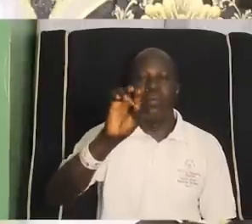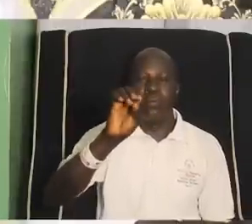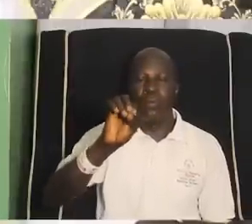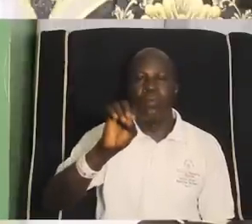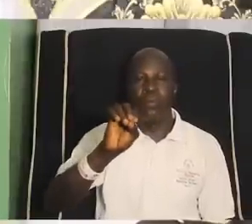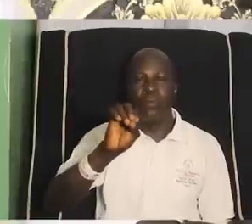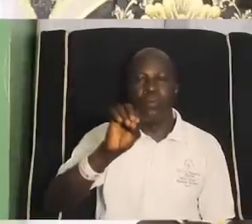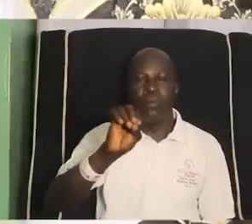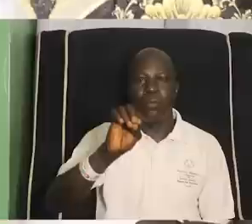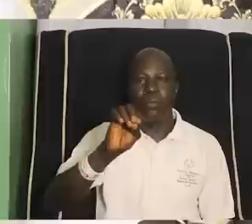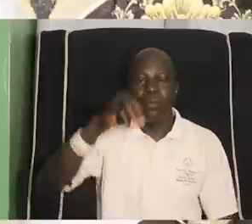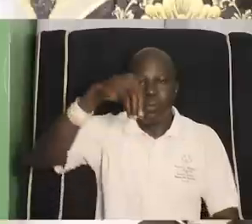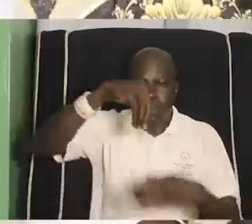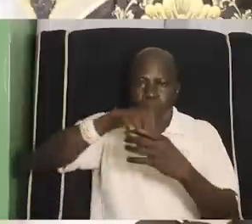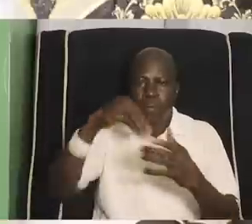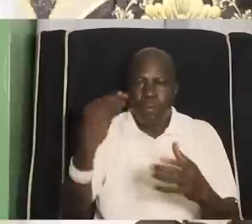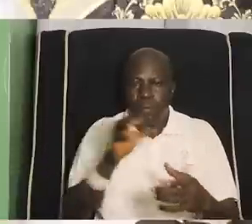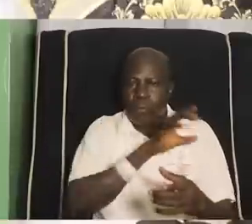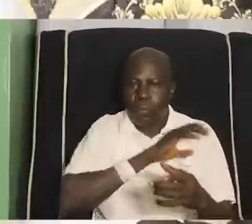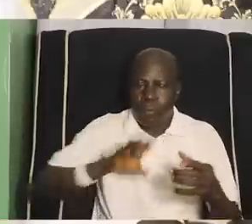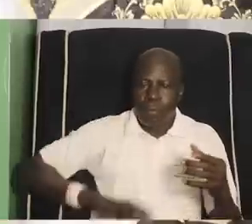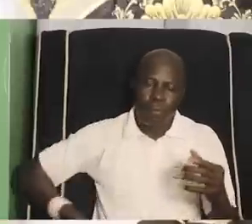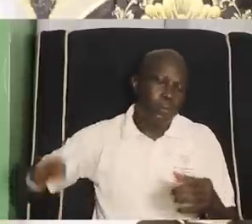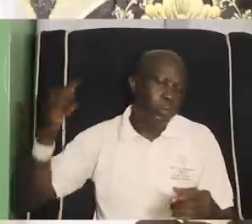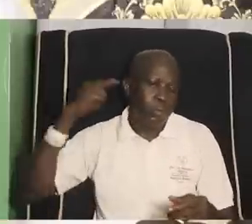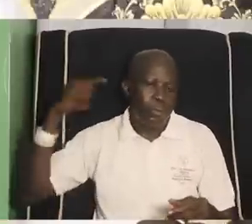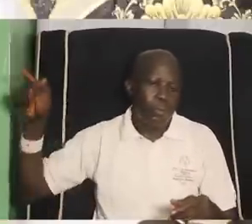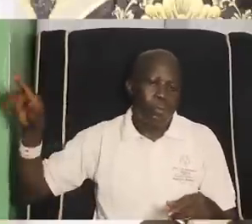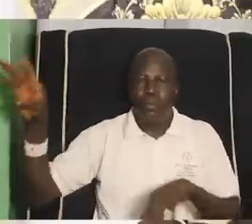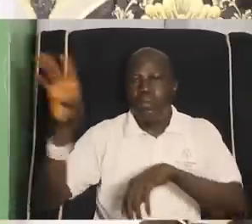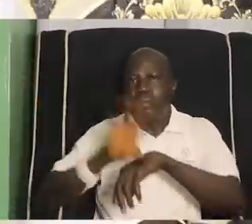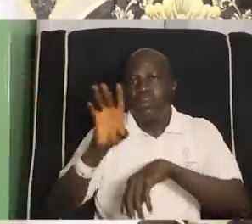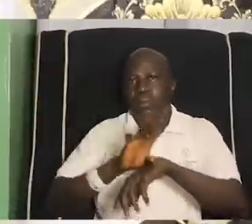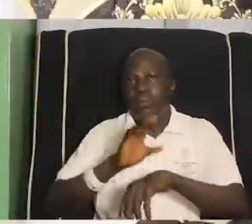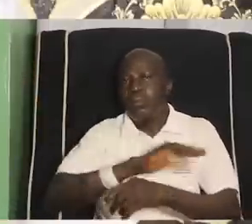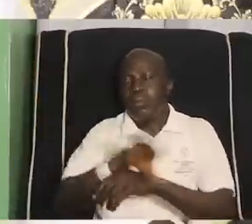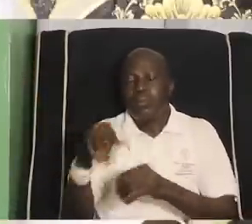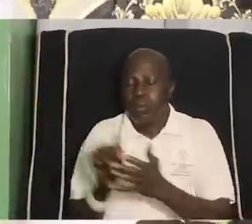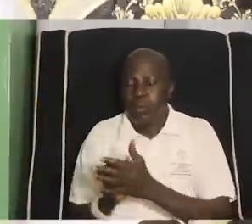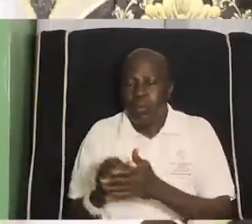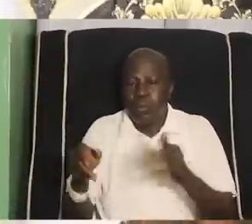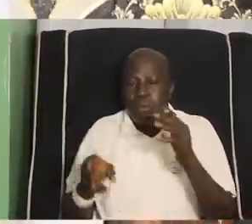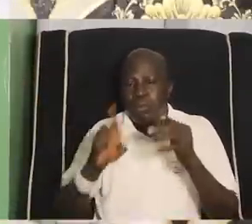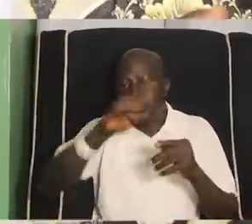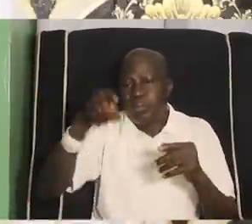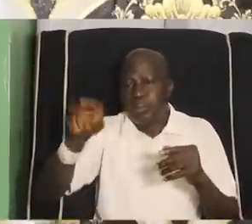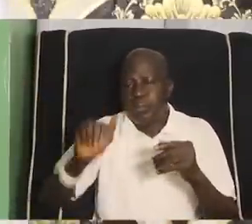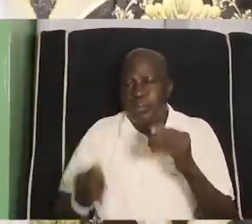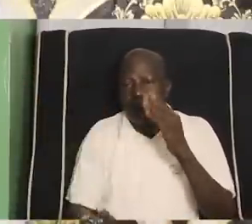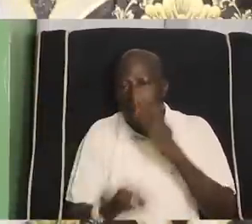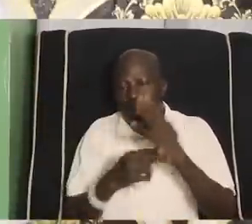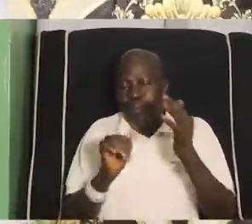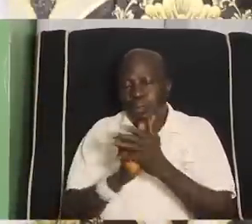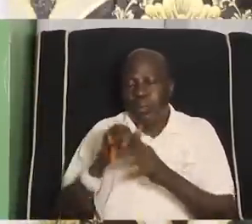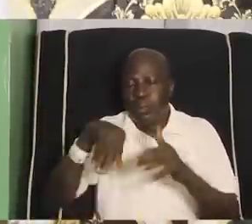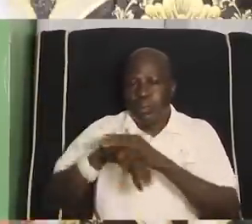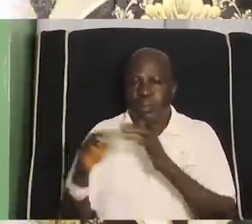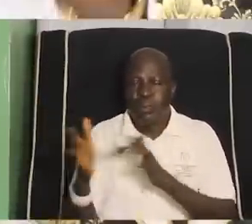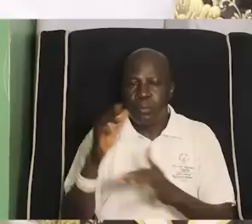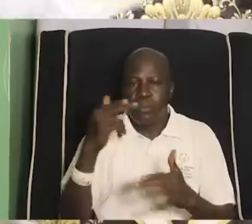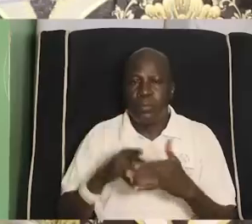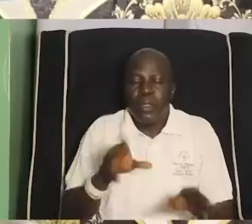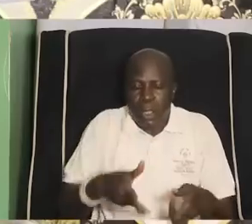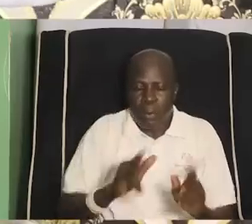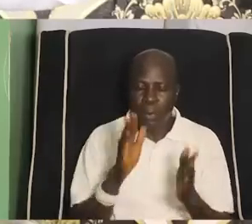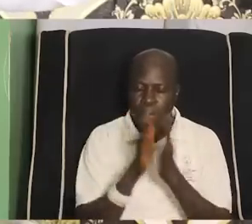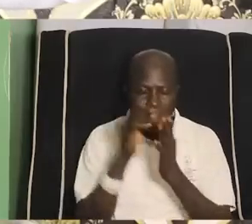101 52 98 950. Seed of Christ Golden Church. Luma Abujade, the Zenith Bank. Loru Kodje Tukwari Anuba. Oh no! Then we pray